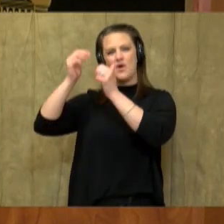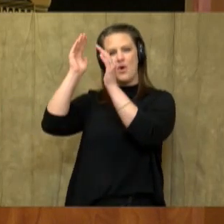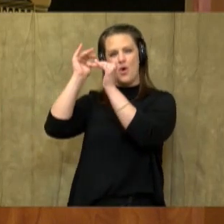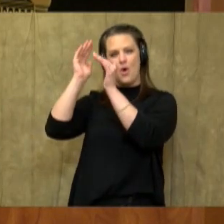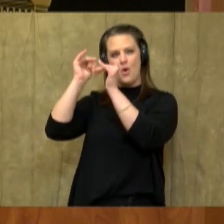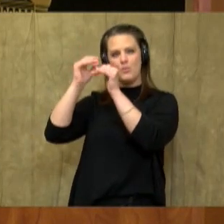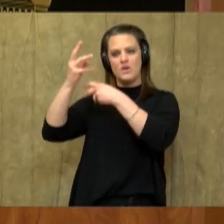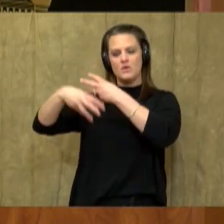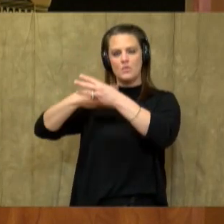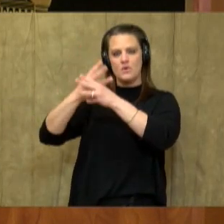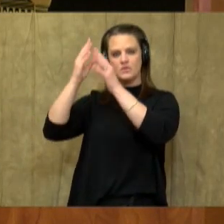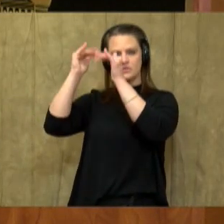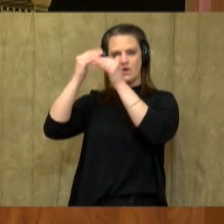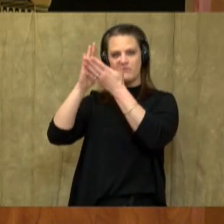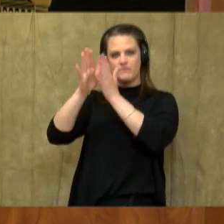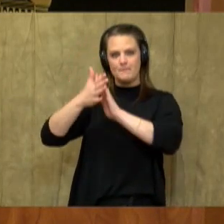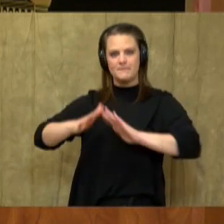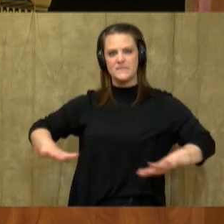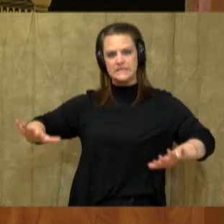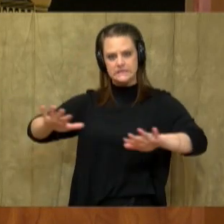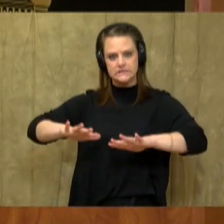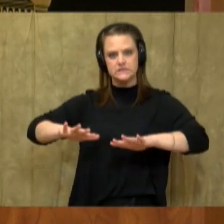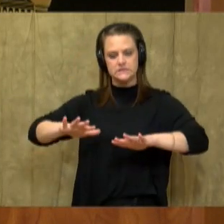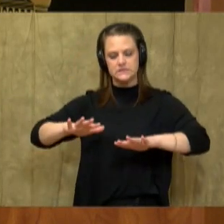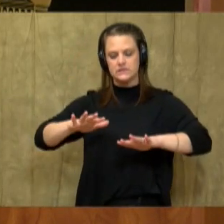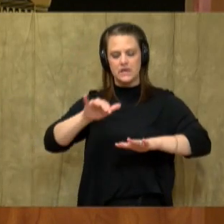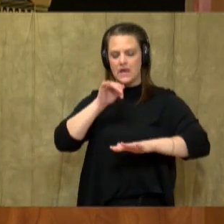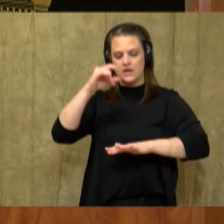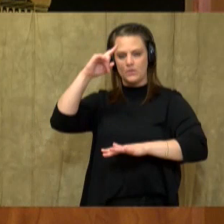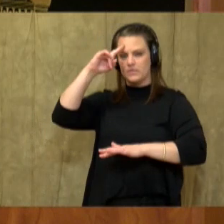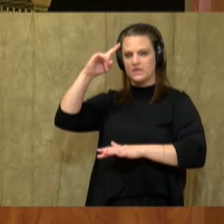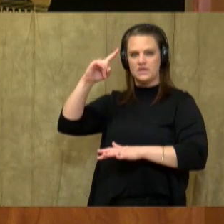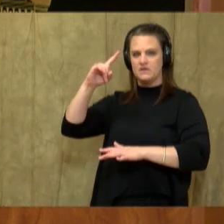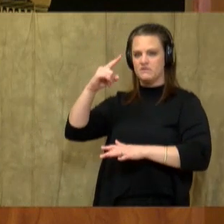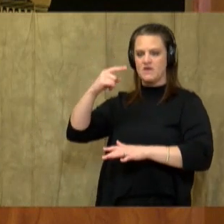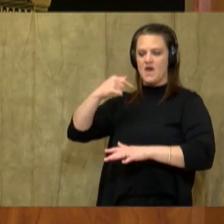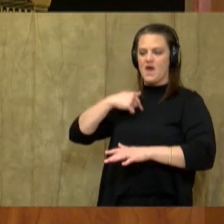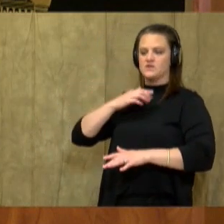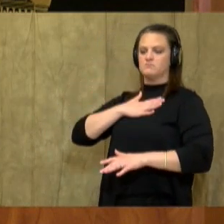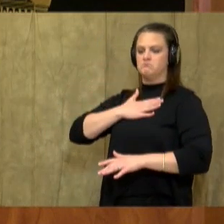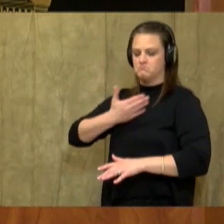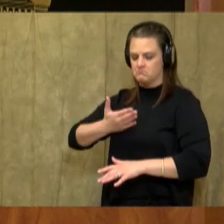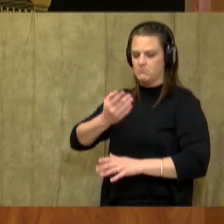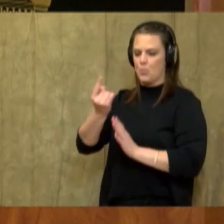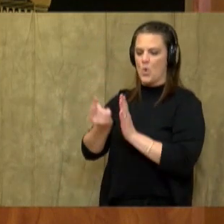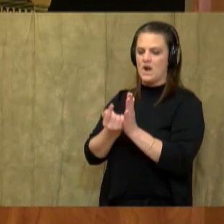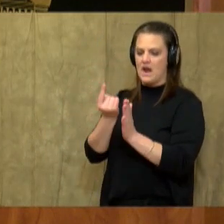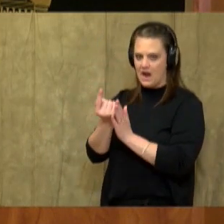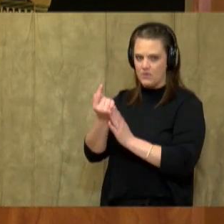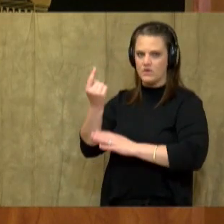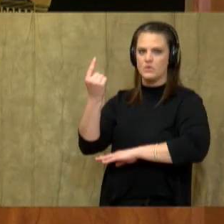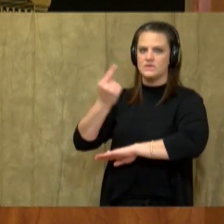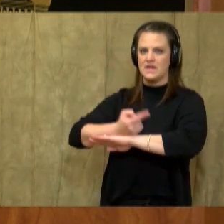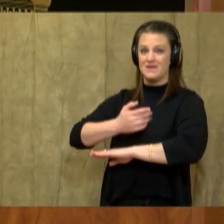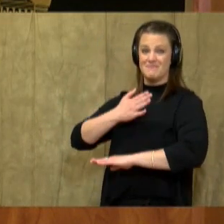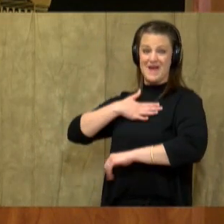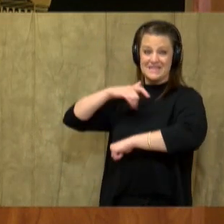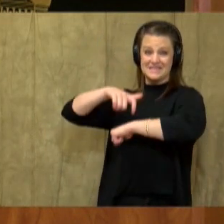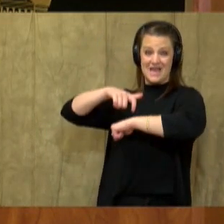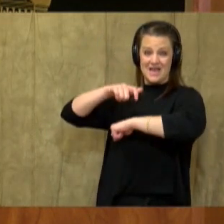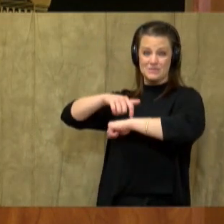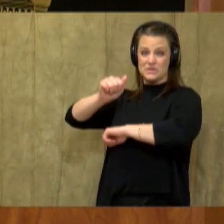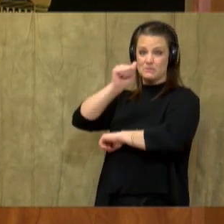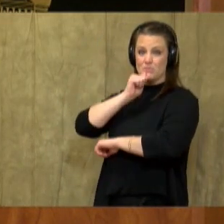and the world's hopes for peace in the balance every day, I do not believe that I should devote an hour or a day of my time to any